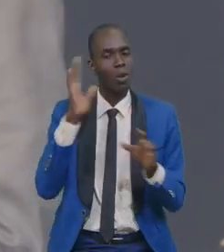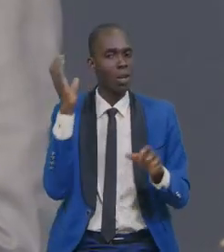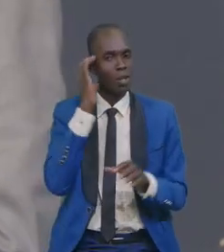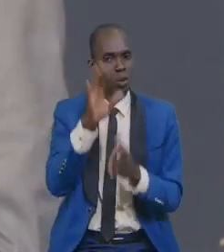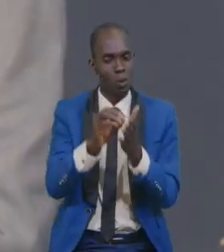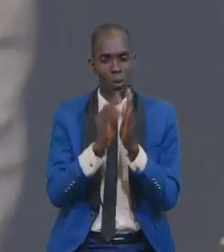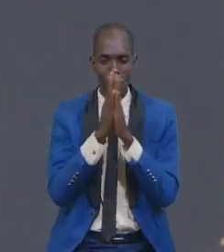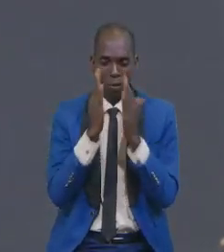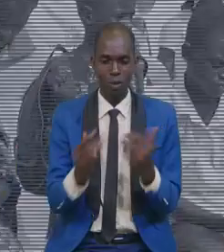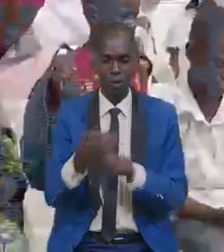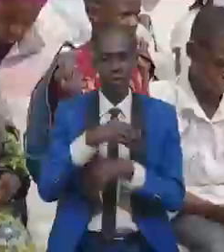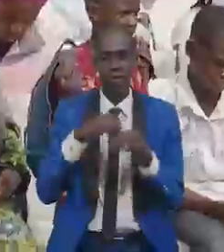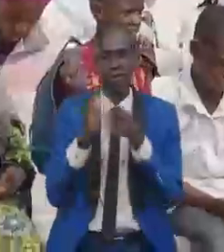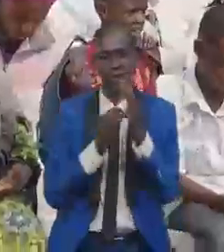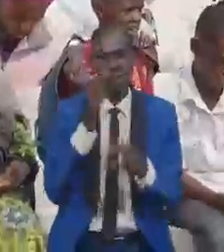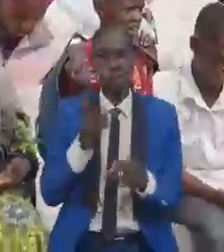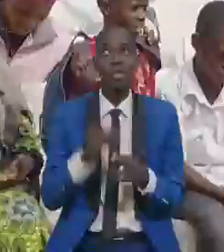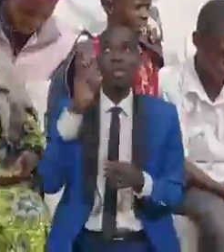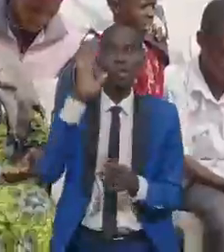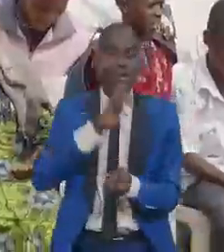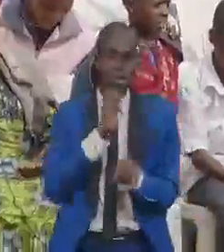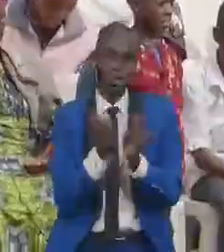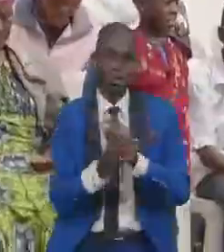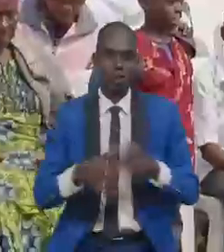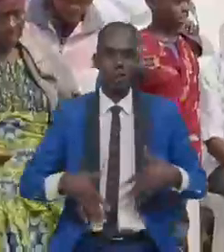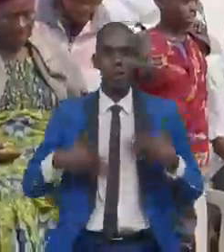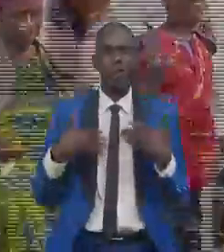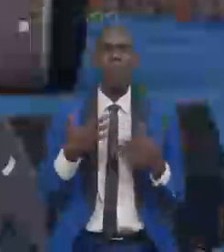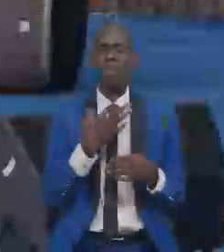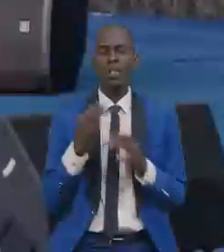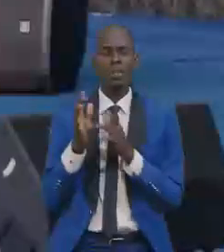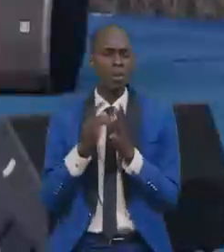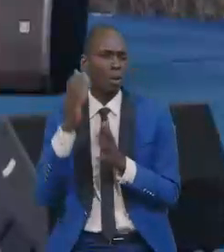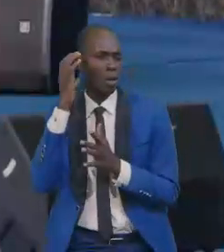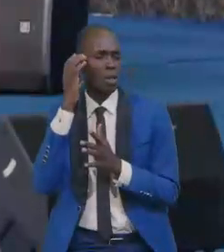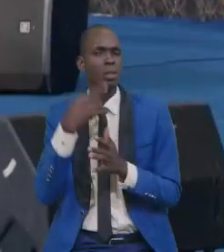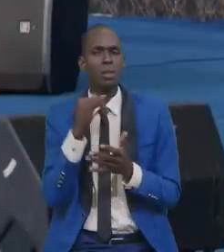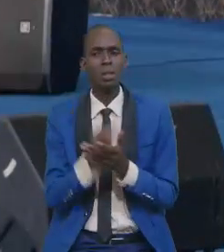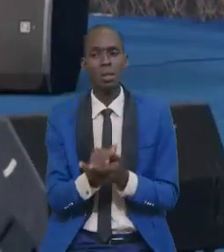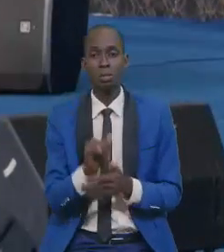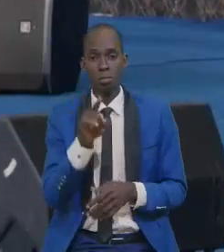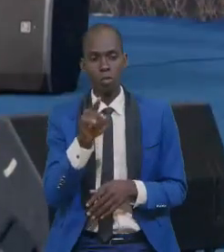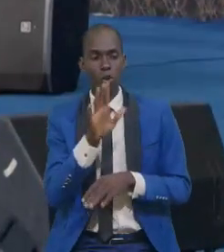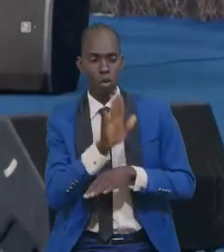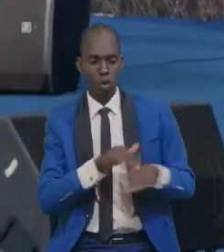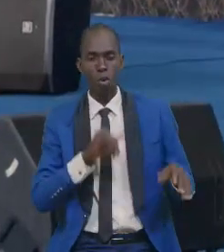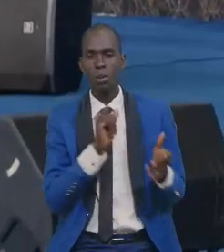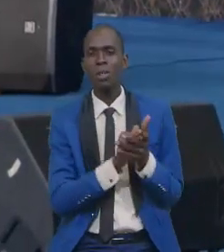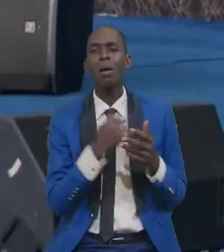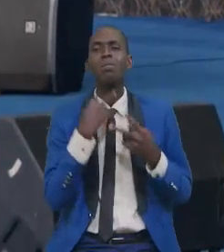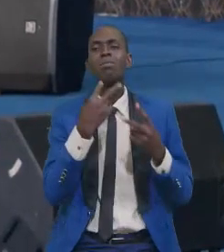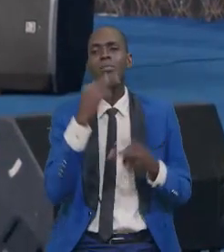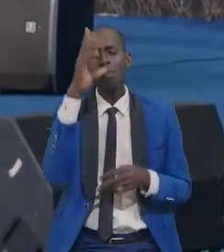your life around. And he said, call him. And the same people that had been shouting